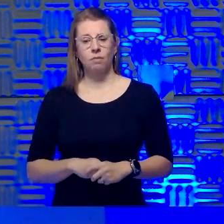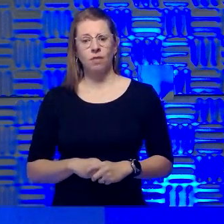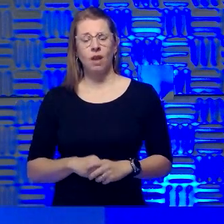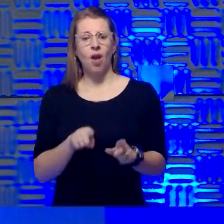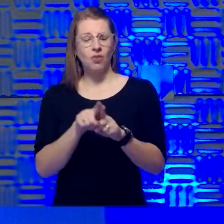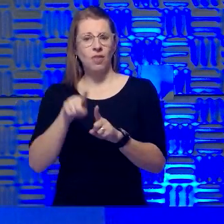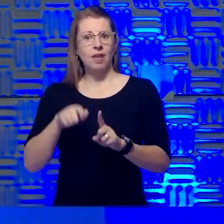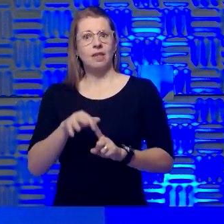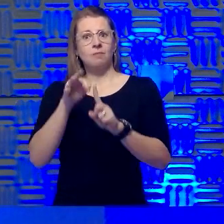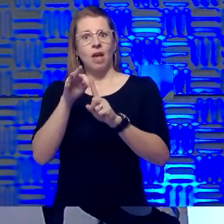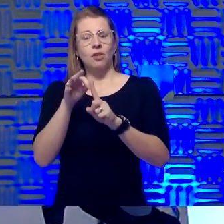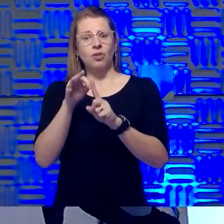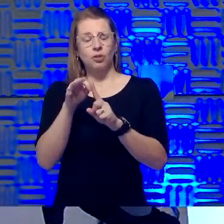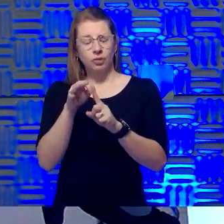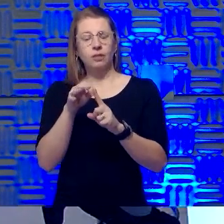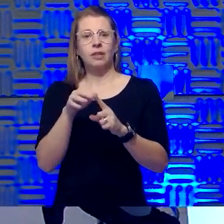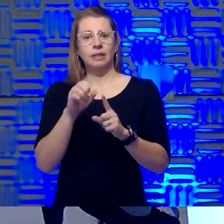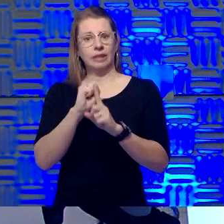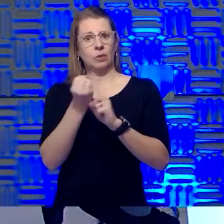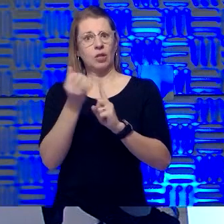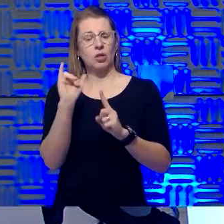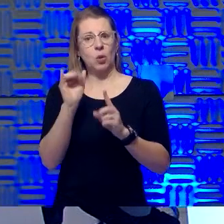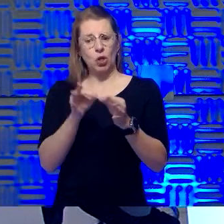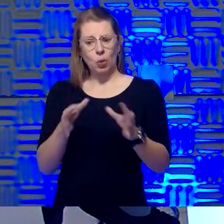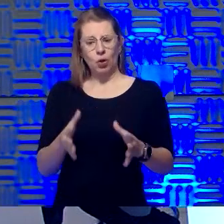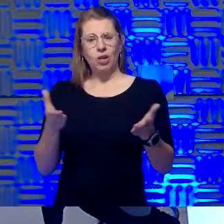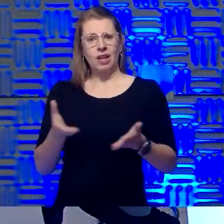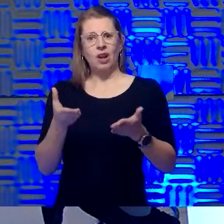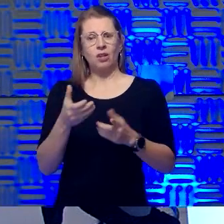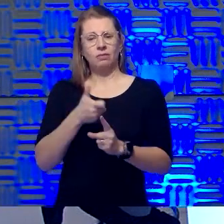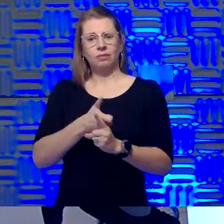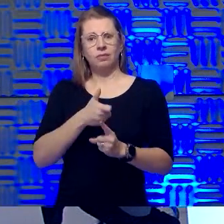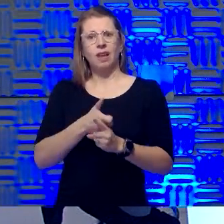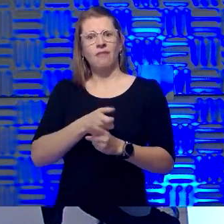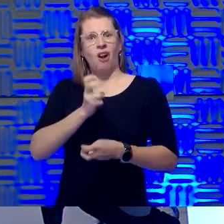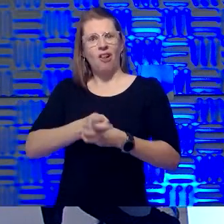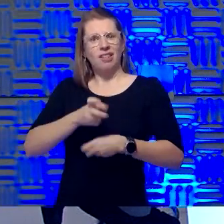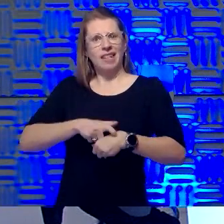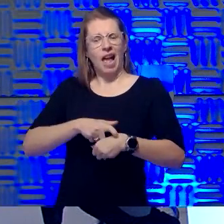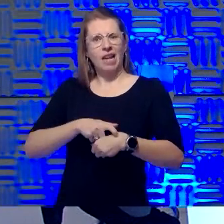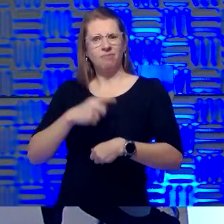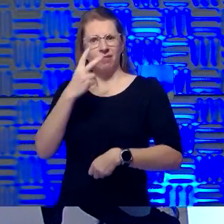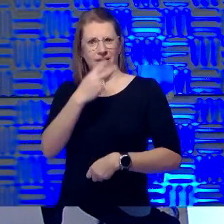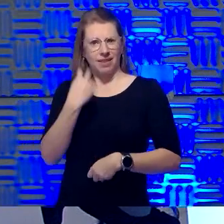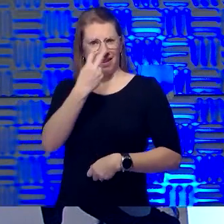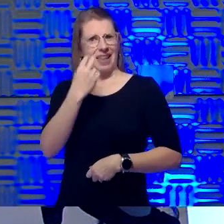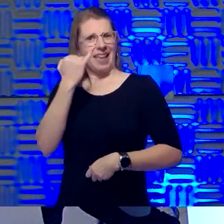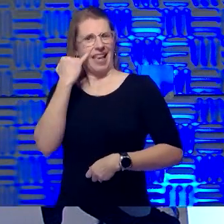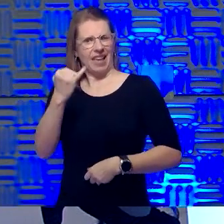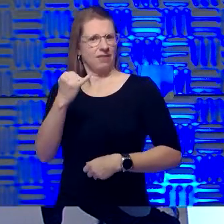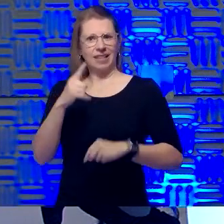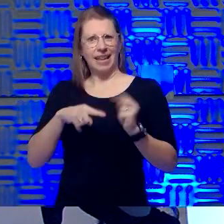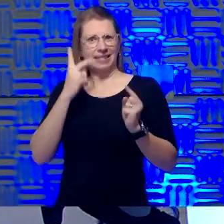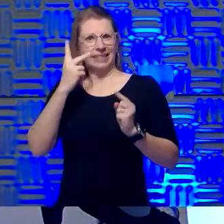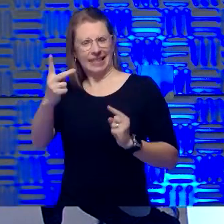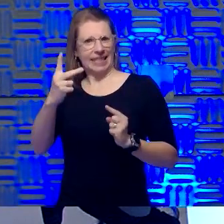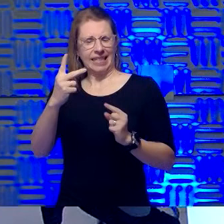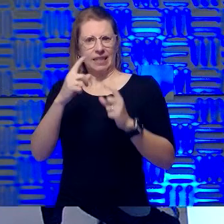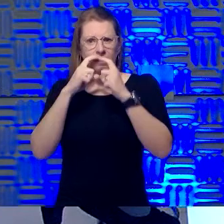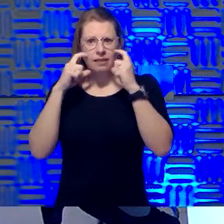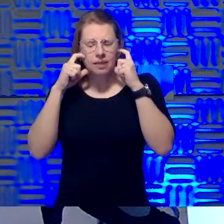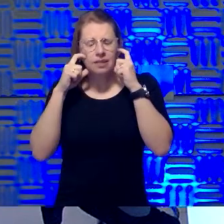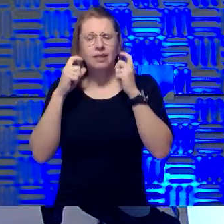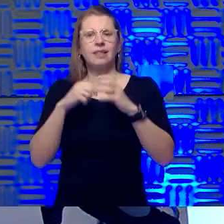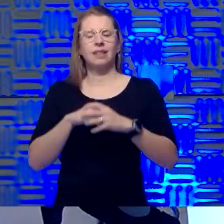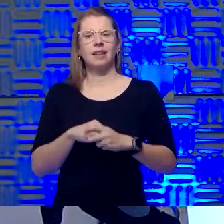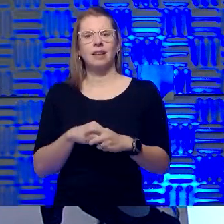situation for sure. And our interpreter is with us this morning, has a harder time reading our lips if people have a harder time if they can't see what we've got on. But it should be